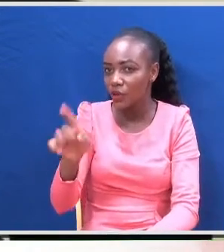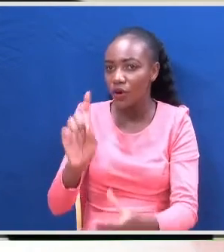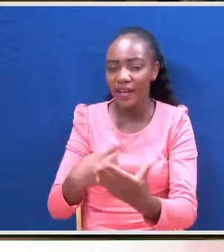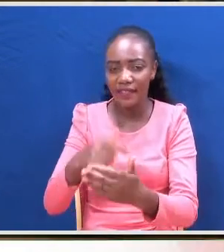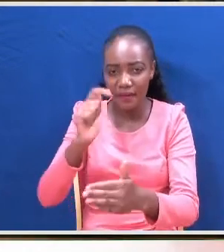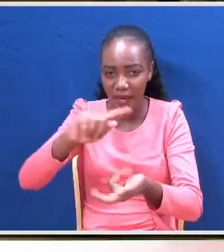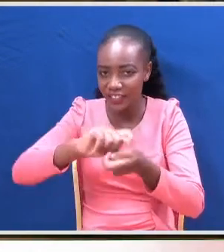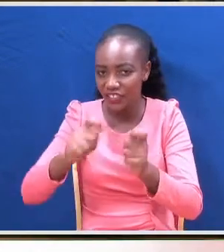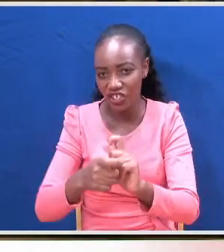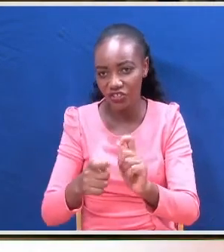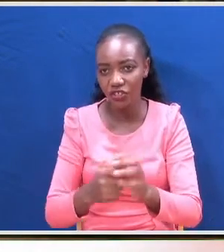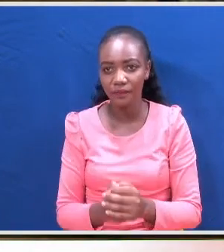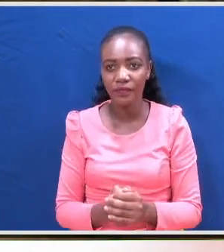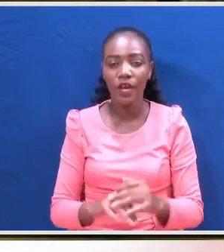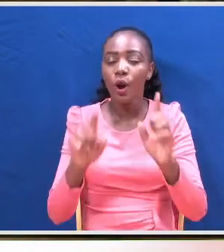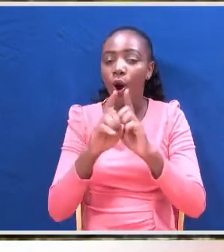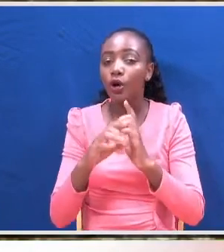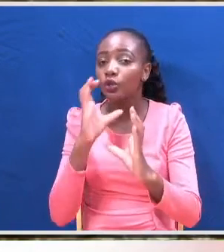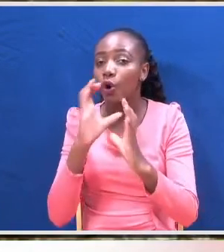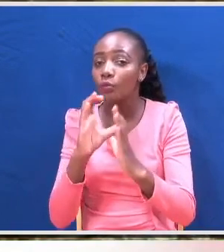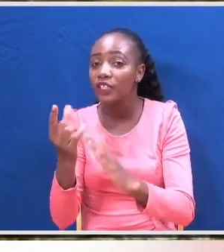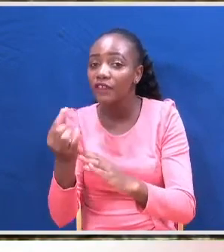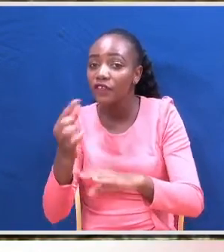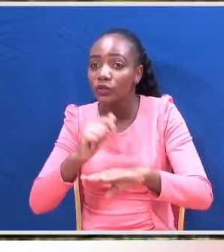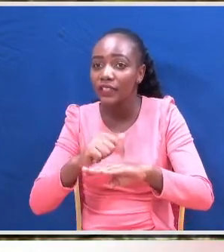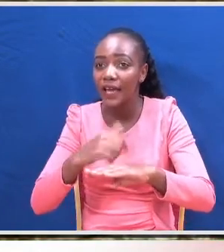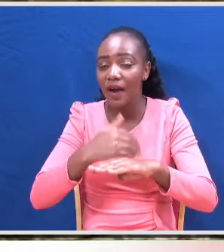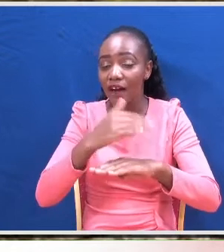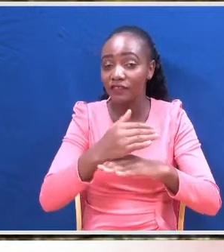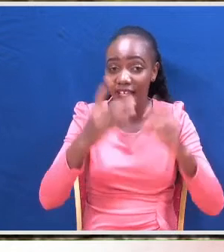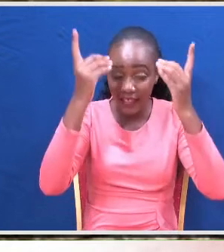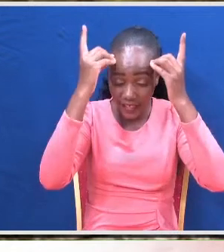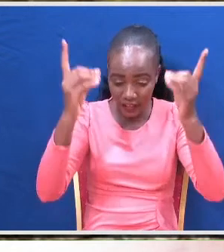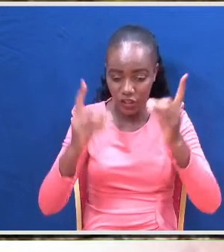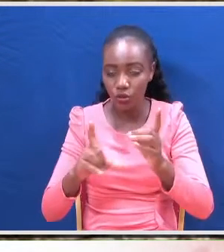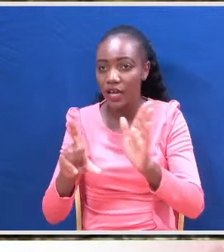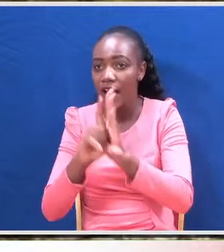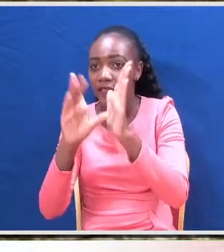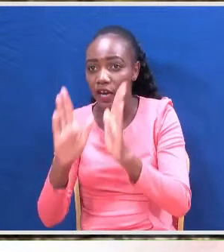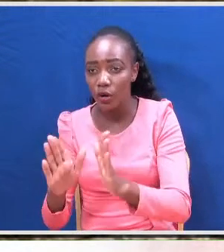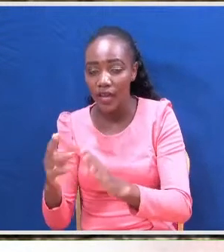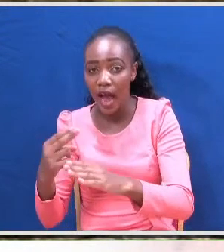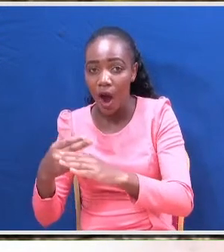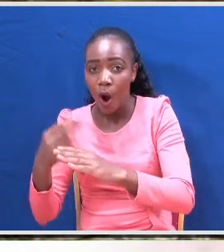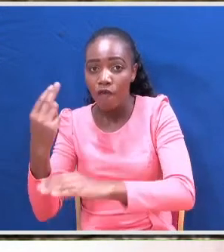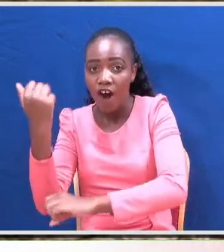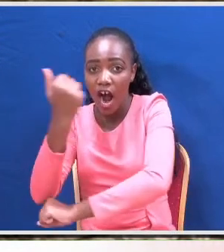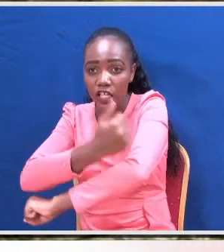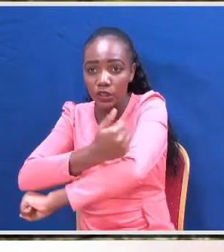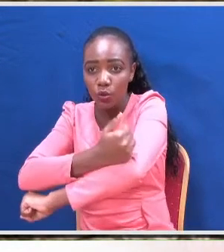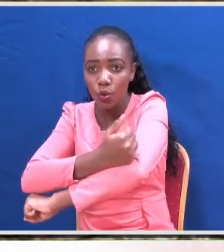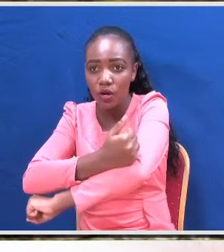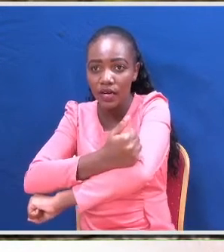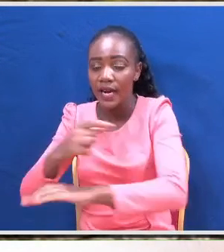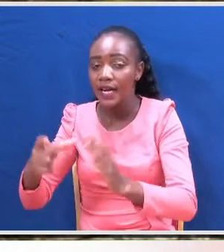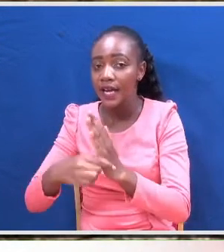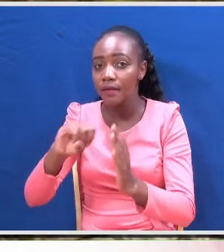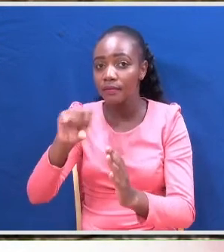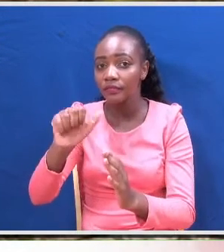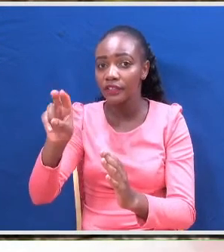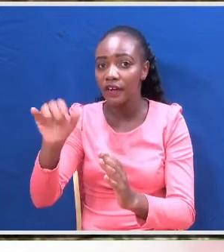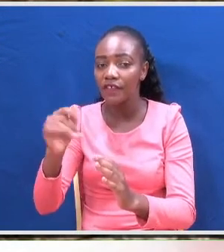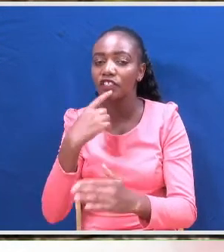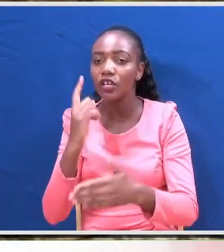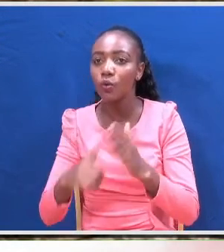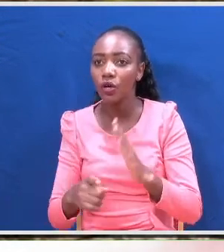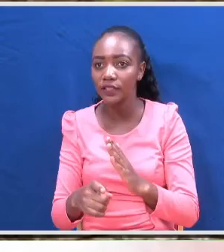be removed. Akizungumza muda mfupi baada ya uamuzi huo, wakili wa shule ya upili ya Koroto Javan Kipiekwe